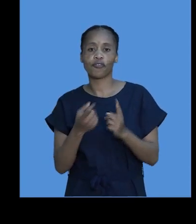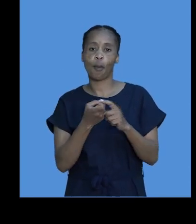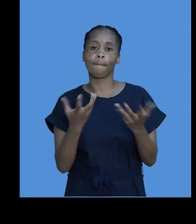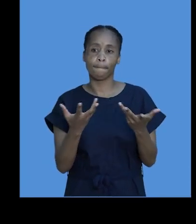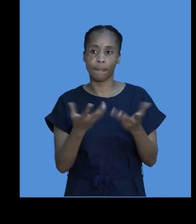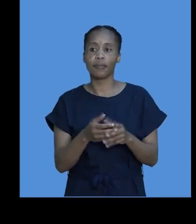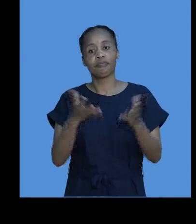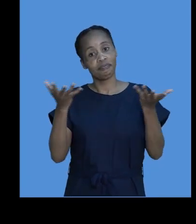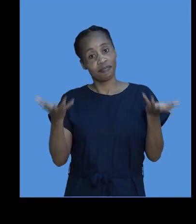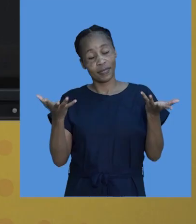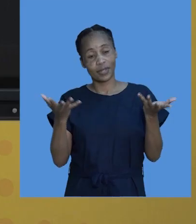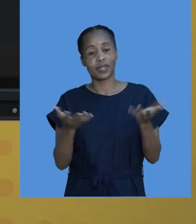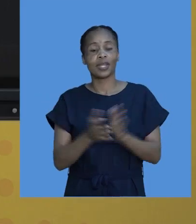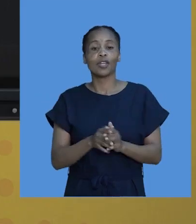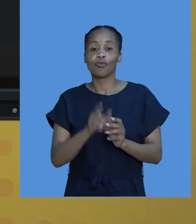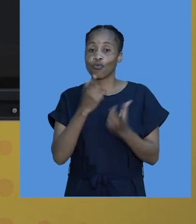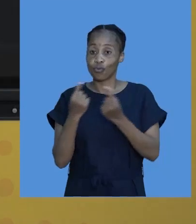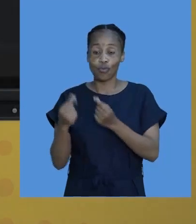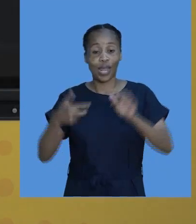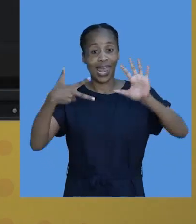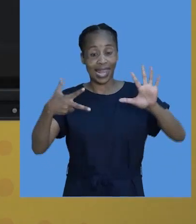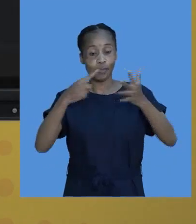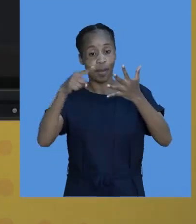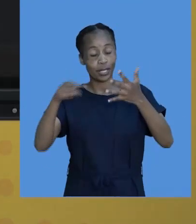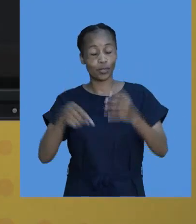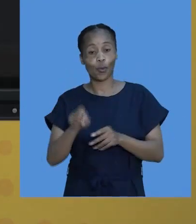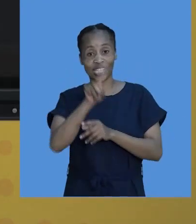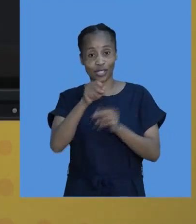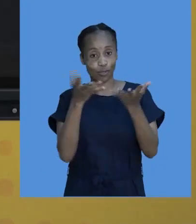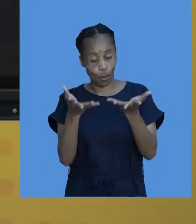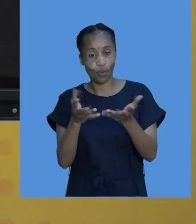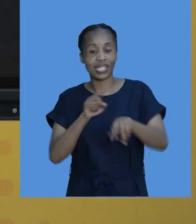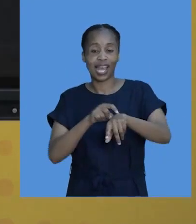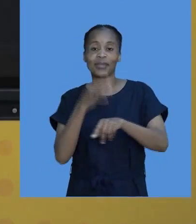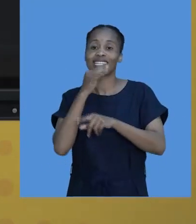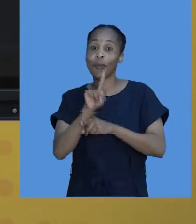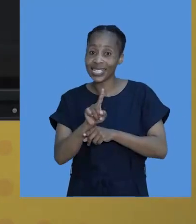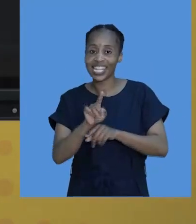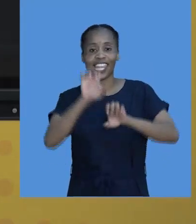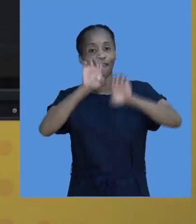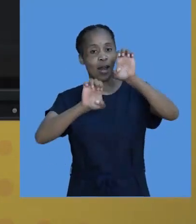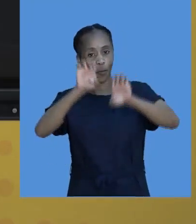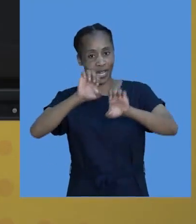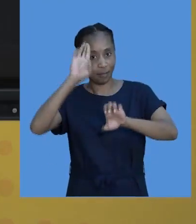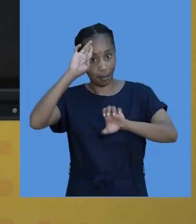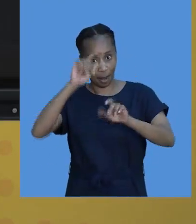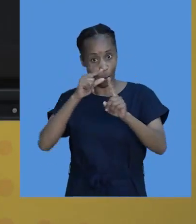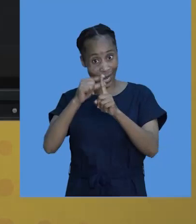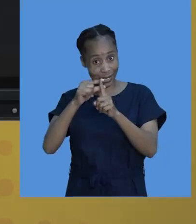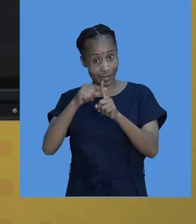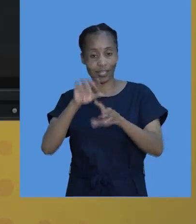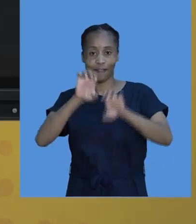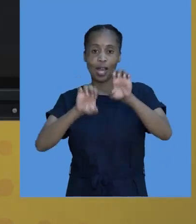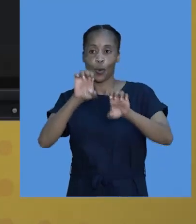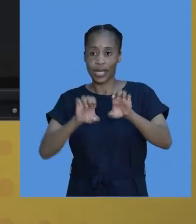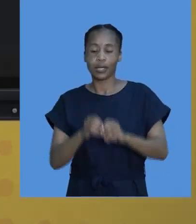basically, this is how you approach an 8-mark question, especially if it's an evaluate. Right, before I go, boys and girls, I